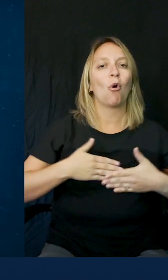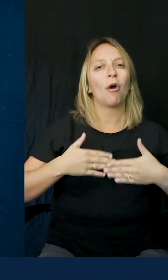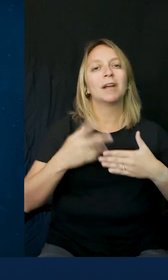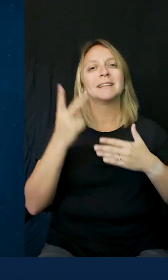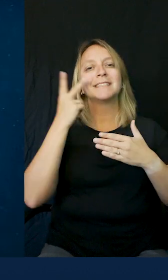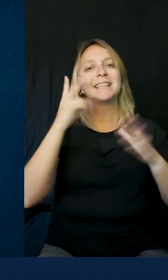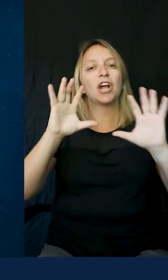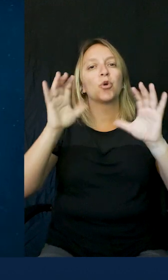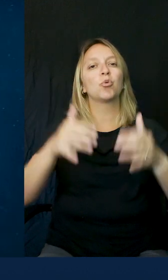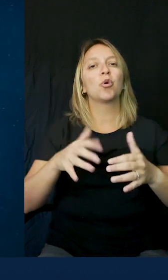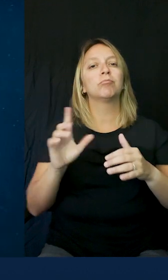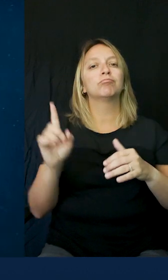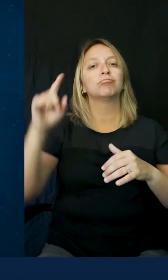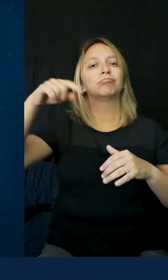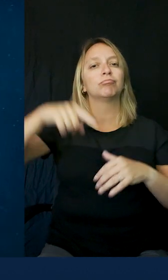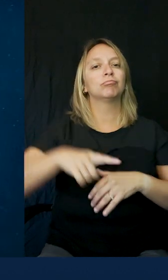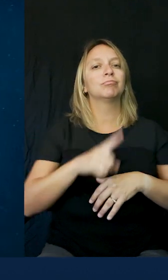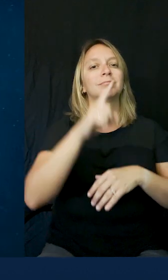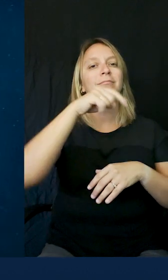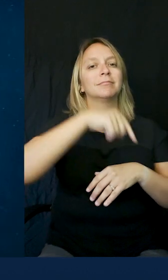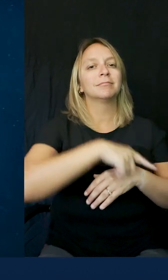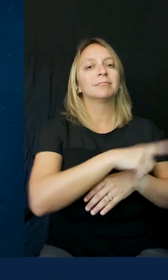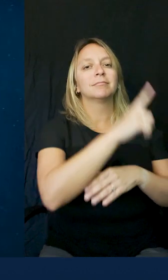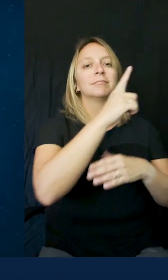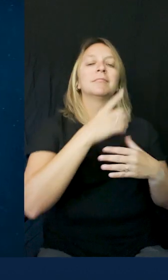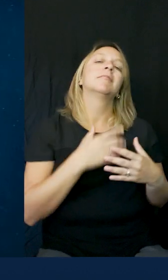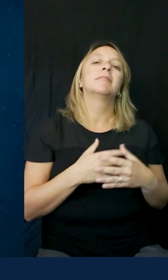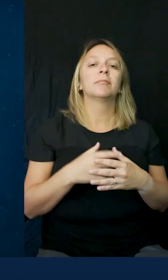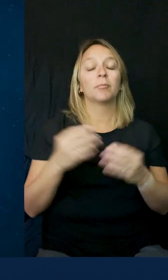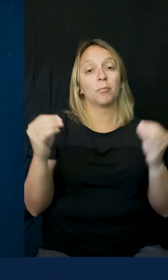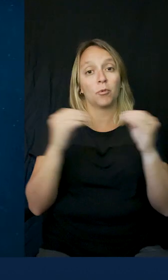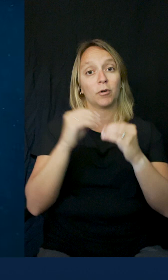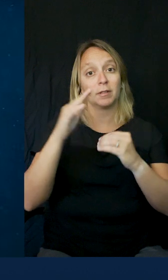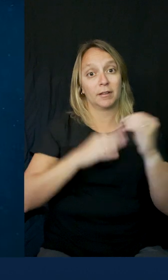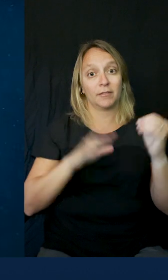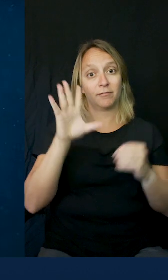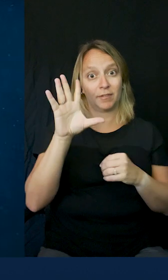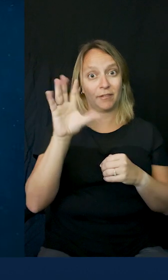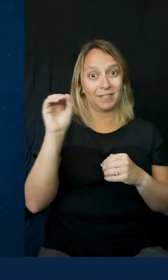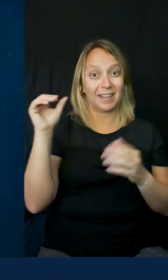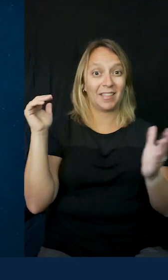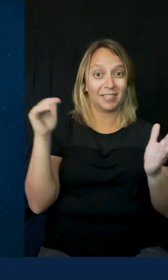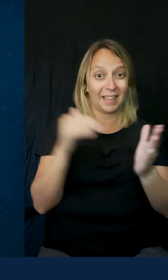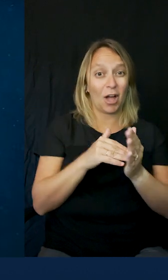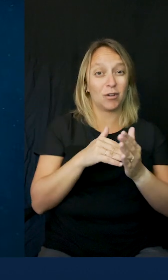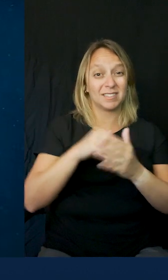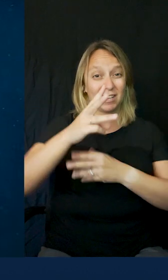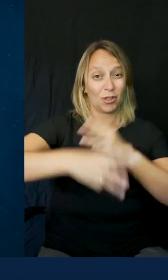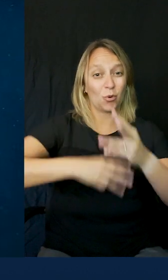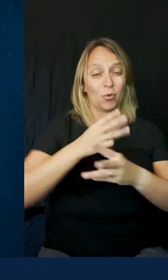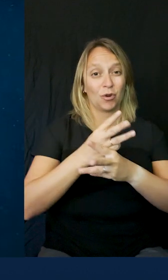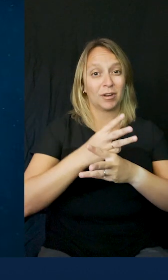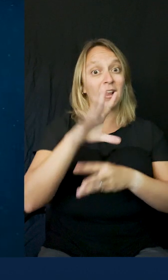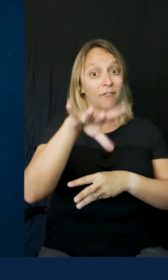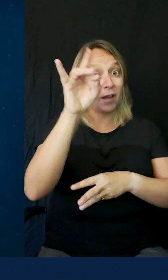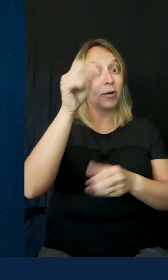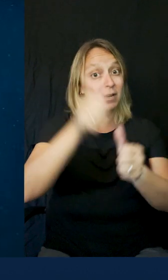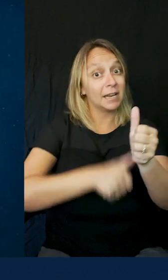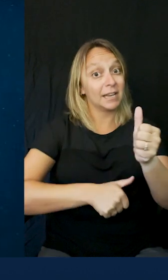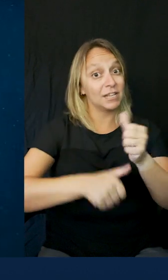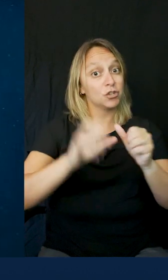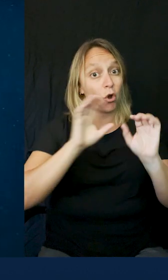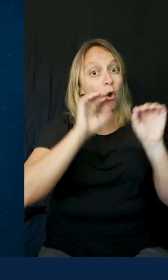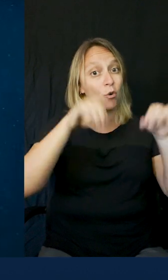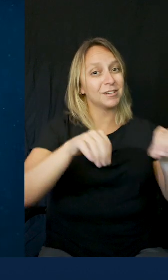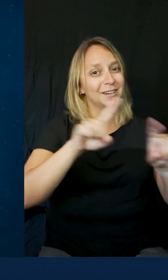surfacing to breathe. There are more than 50,000 orcas on the globe. They are found in every ocean, but not every orca is alike. There